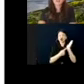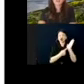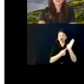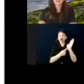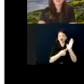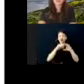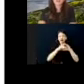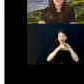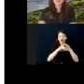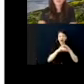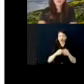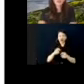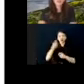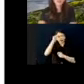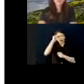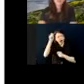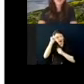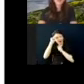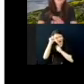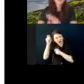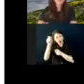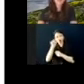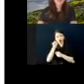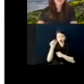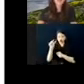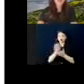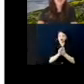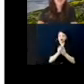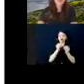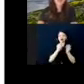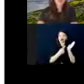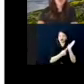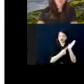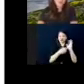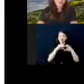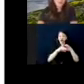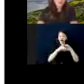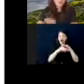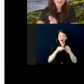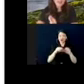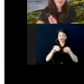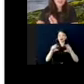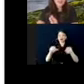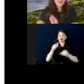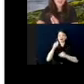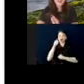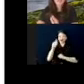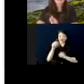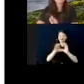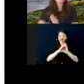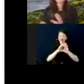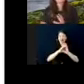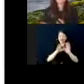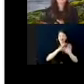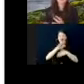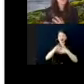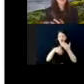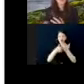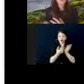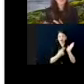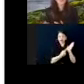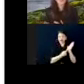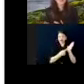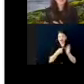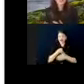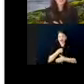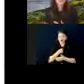areas. So that is all for me. You can ask questions